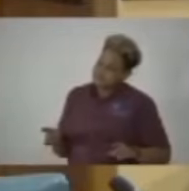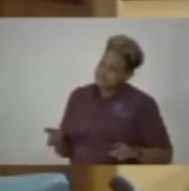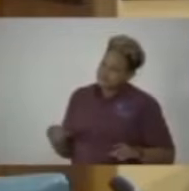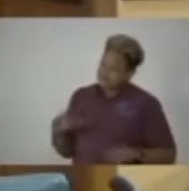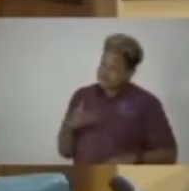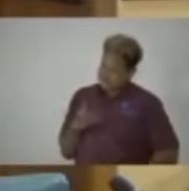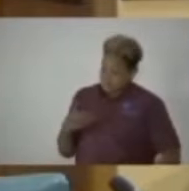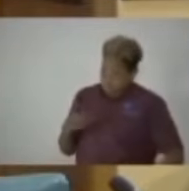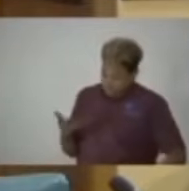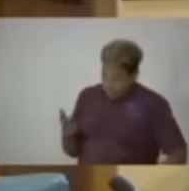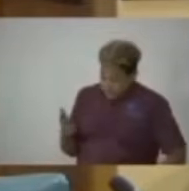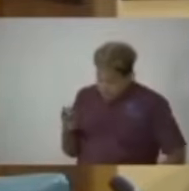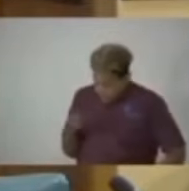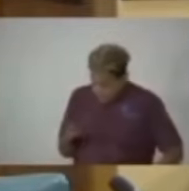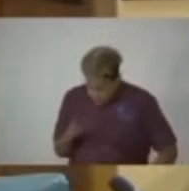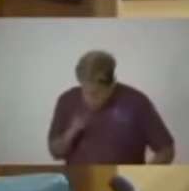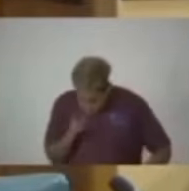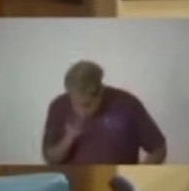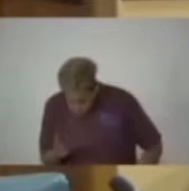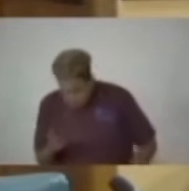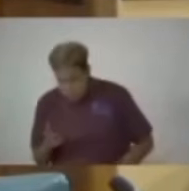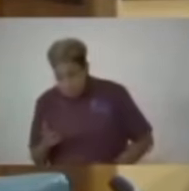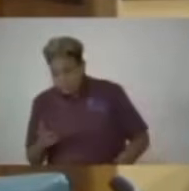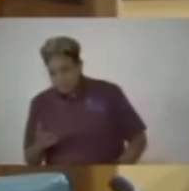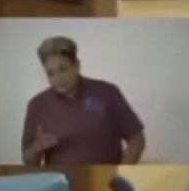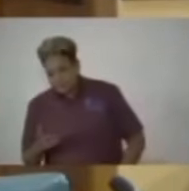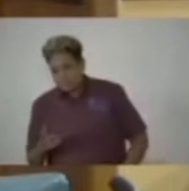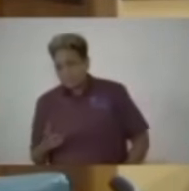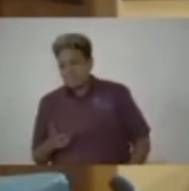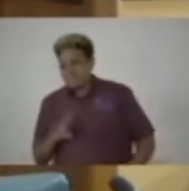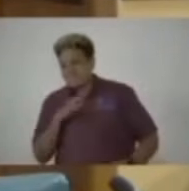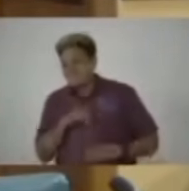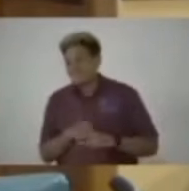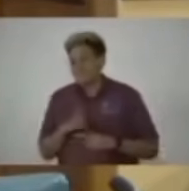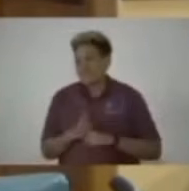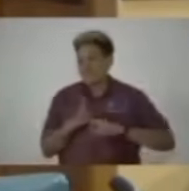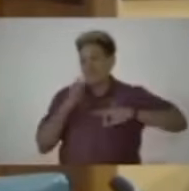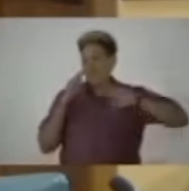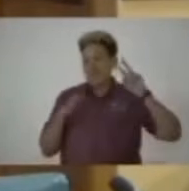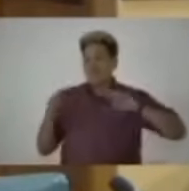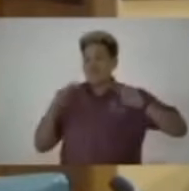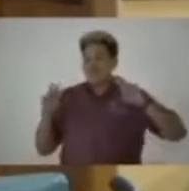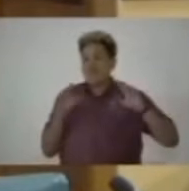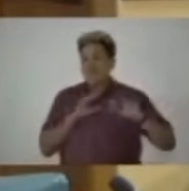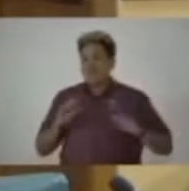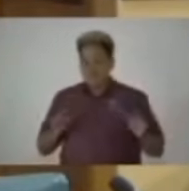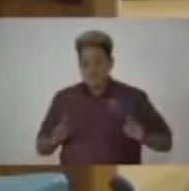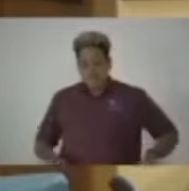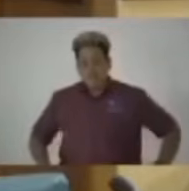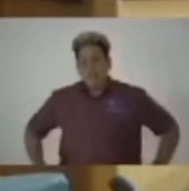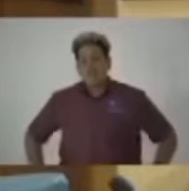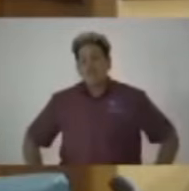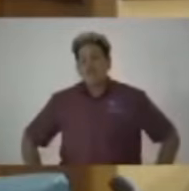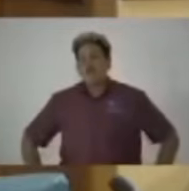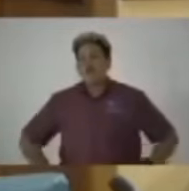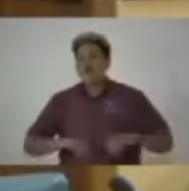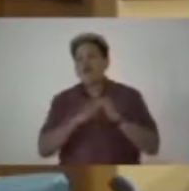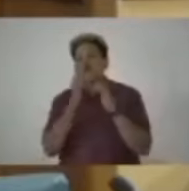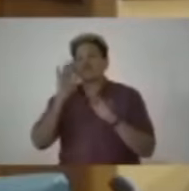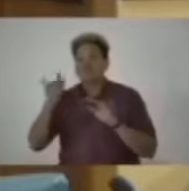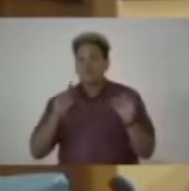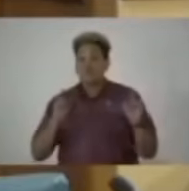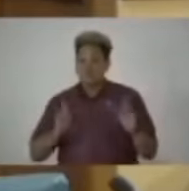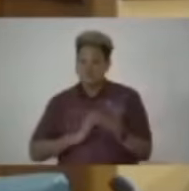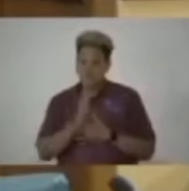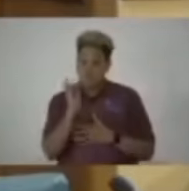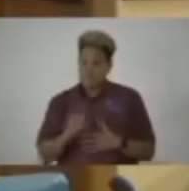of the members who are part of the oversight committee and how that would be dealt